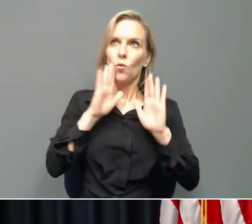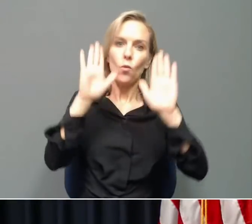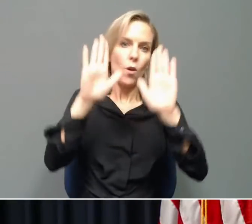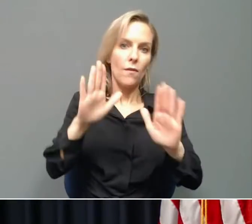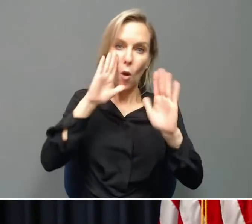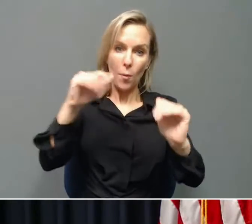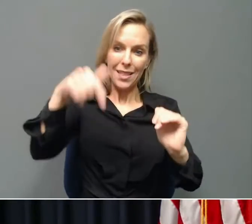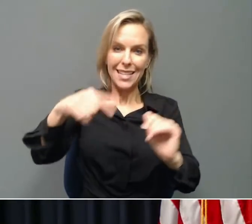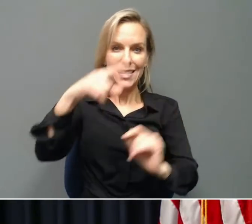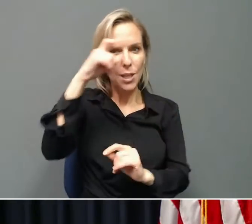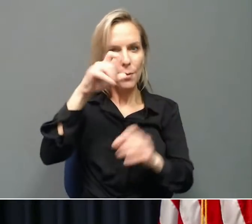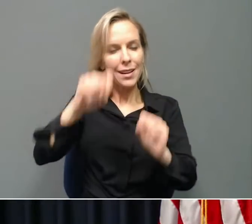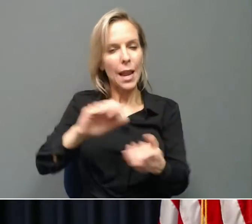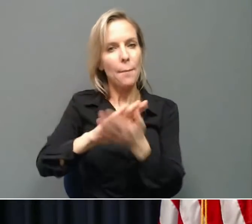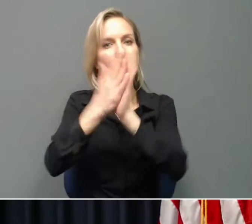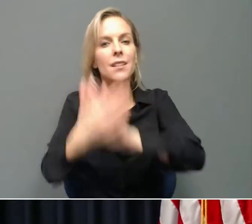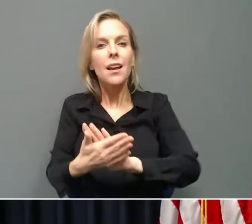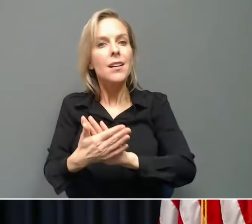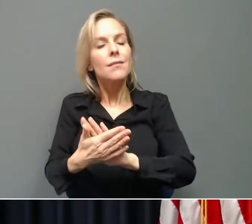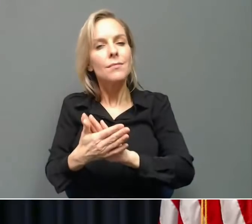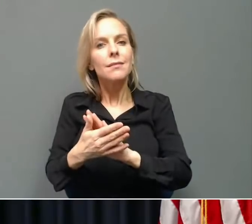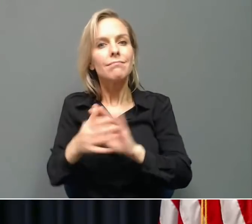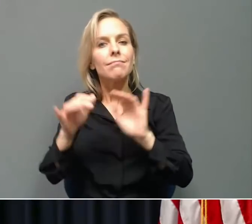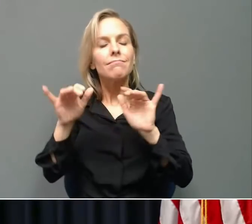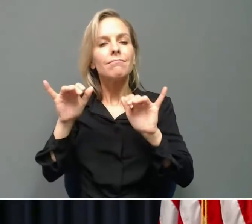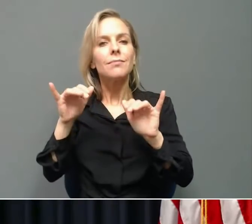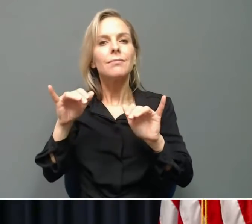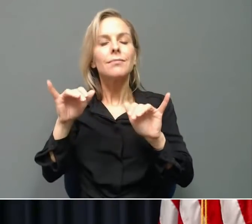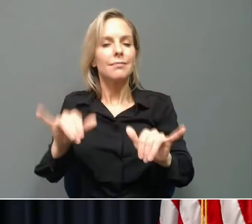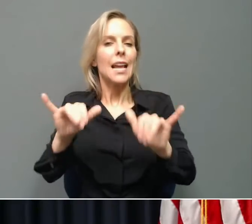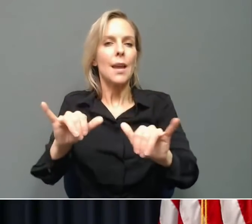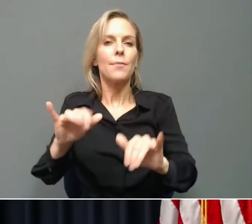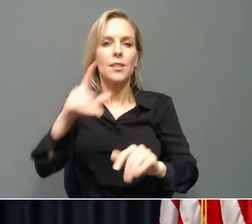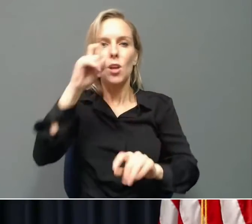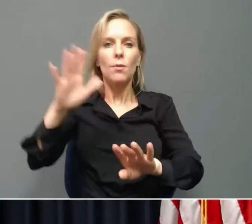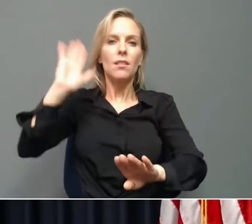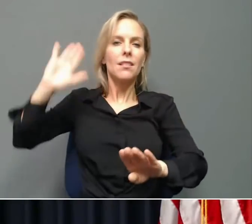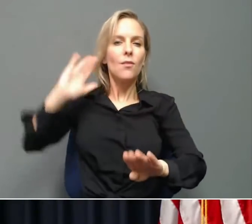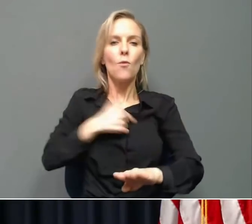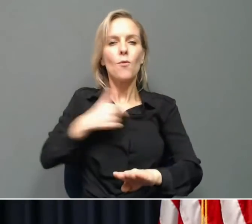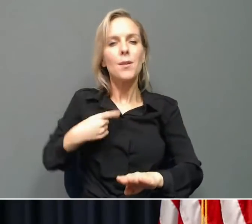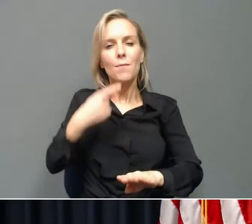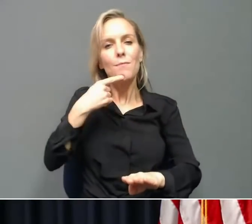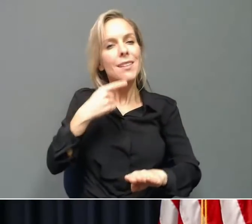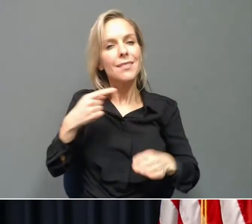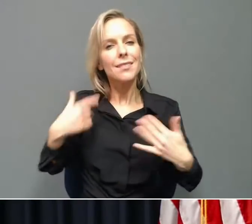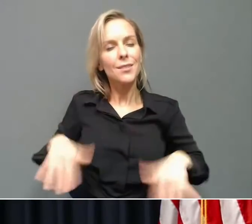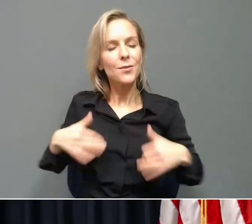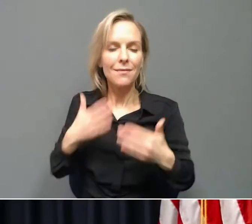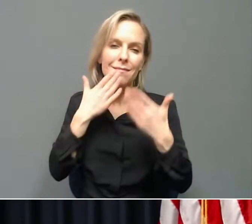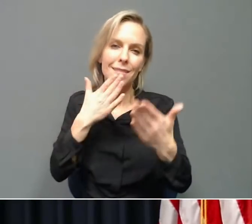look much more like the summers that we all miss so much. So thank you very much. And Governor, back to you.